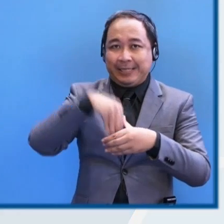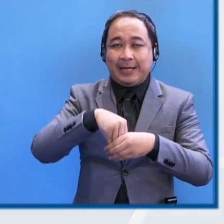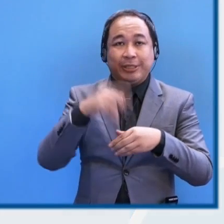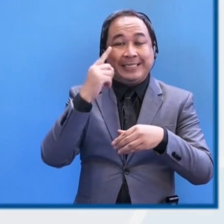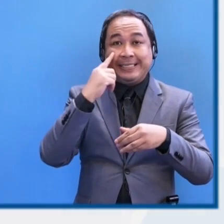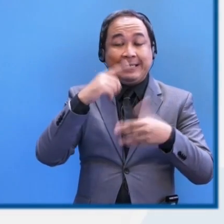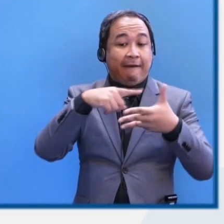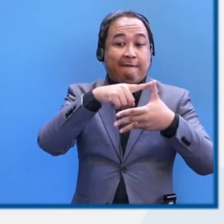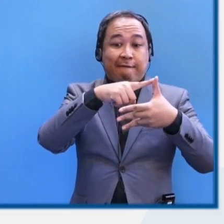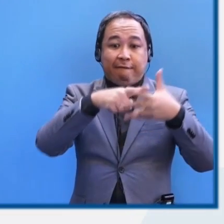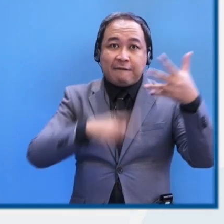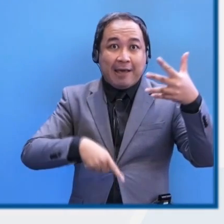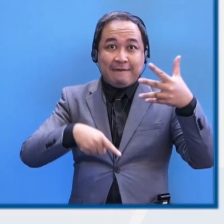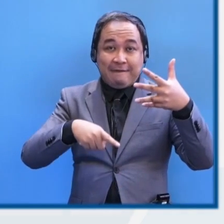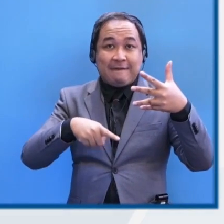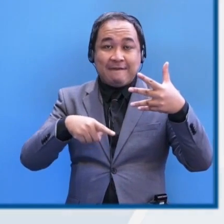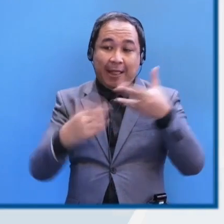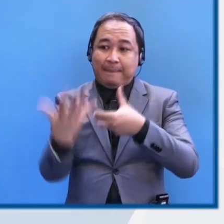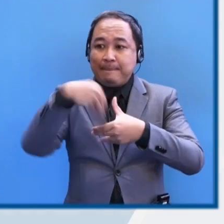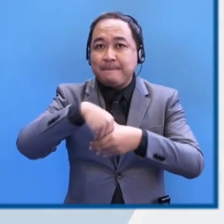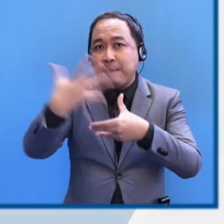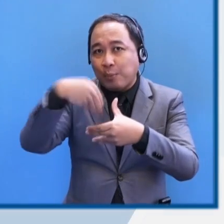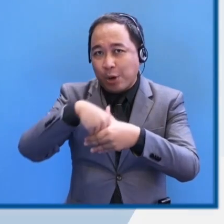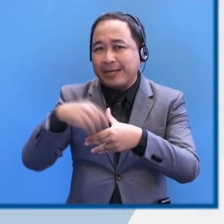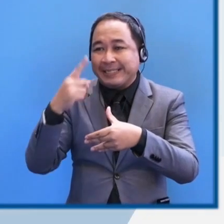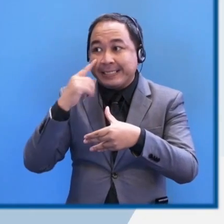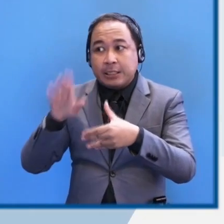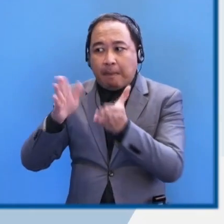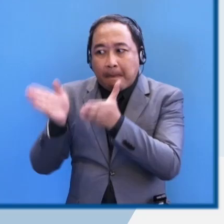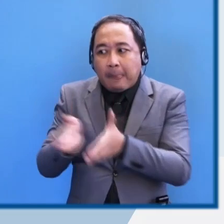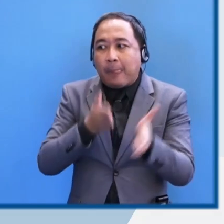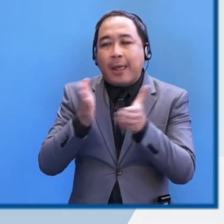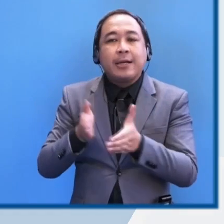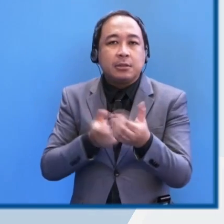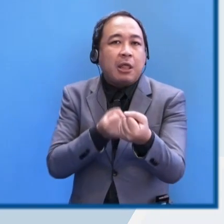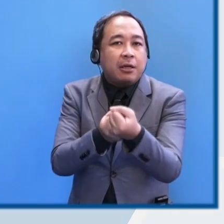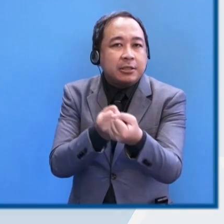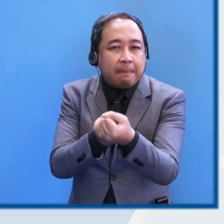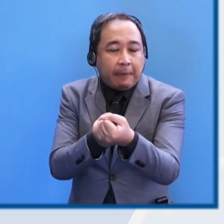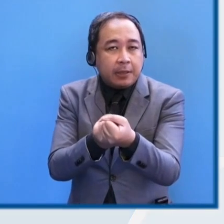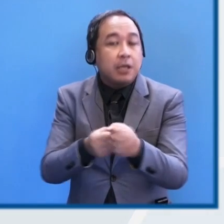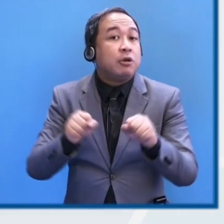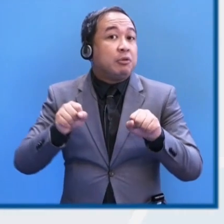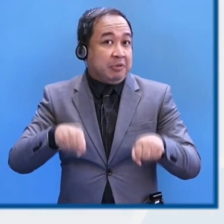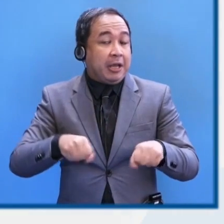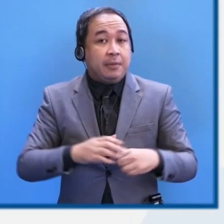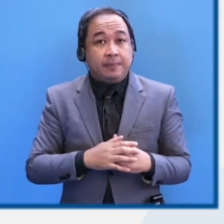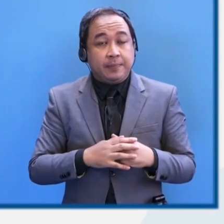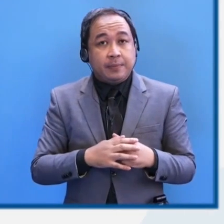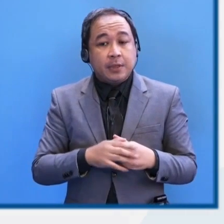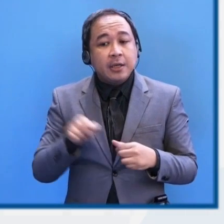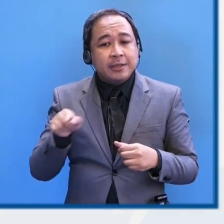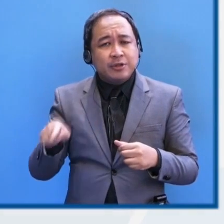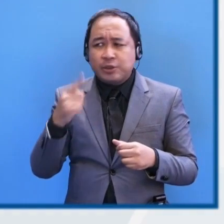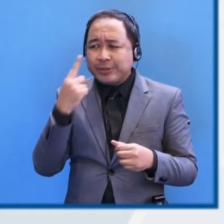approach, that they brought together to come up with the community's plans, and that was actually taken up at the national level to influence